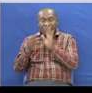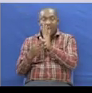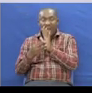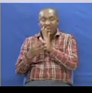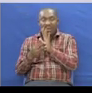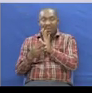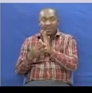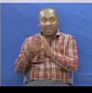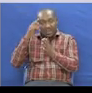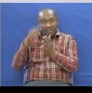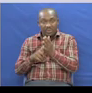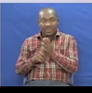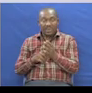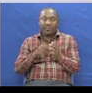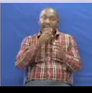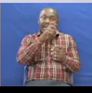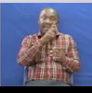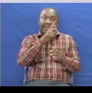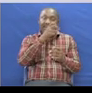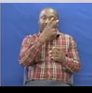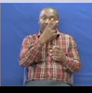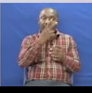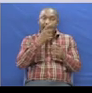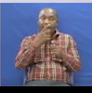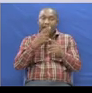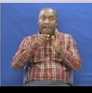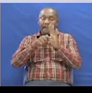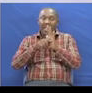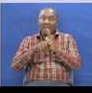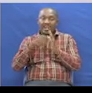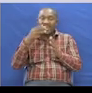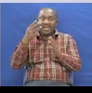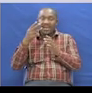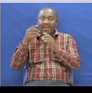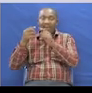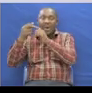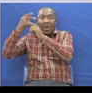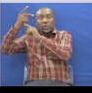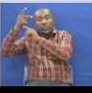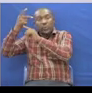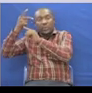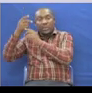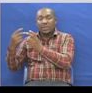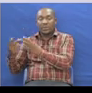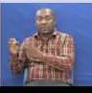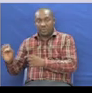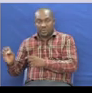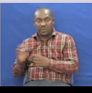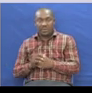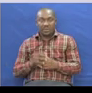can be written as x squared minus 3 power 2. This is equal to 0. Here, it is the difference of 2